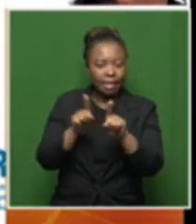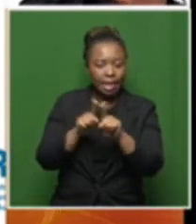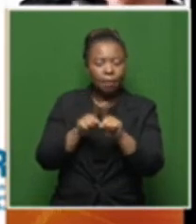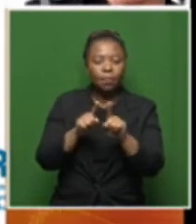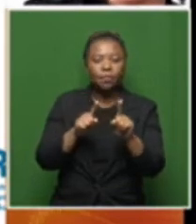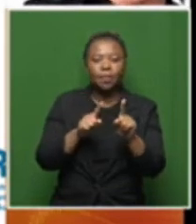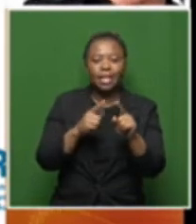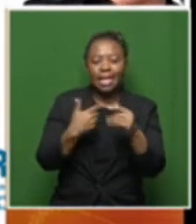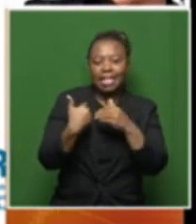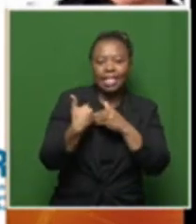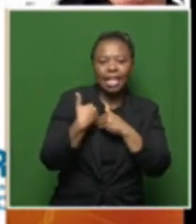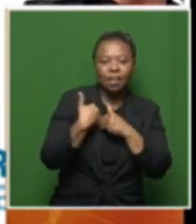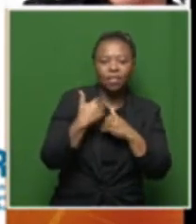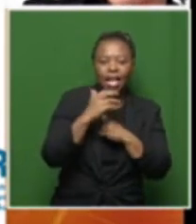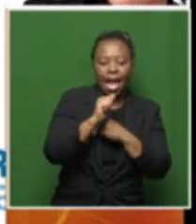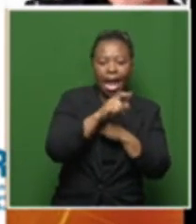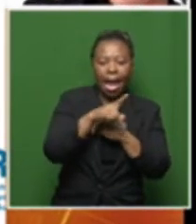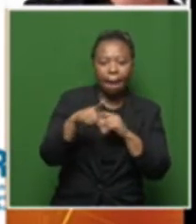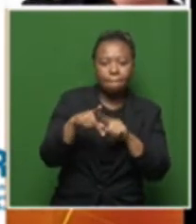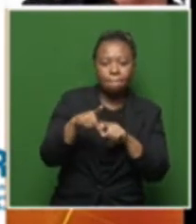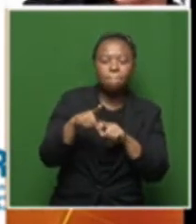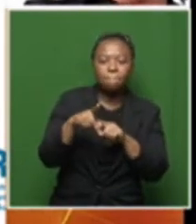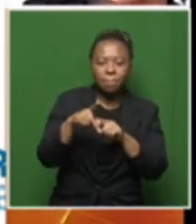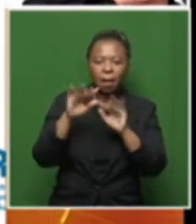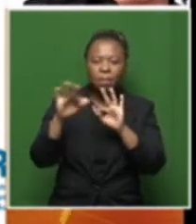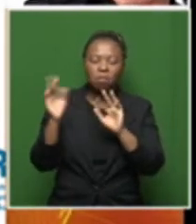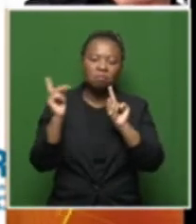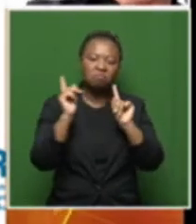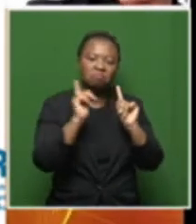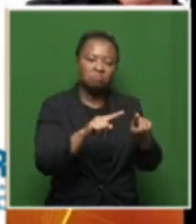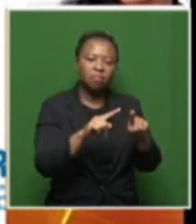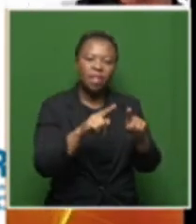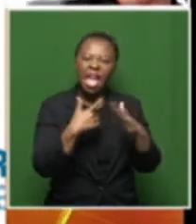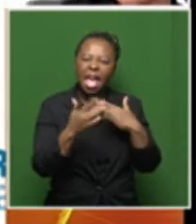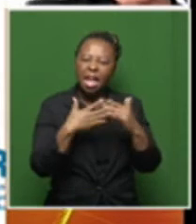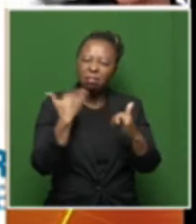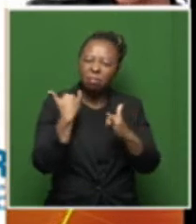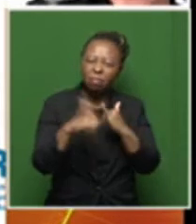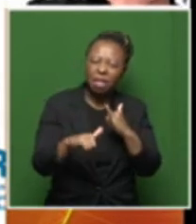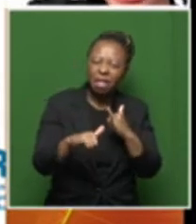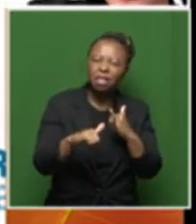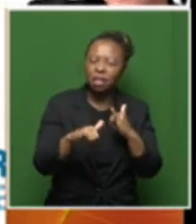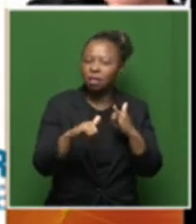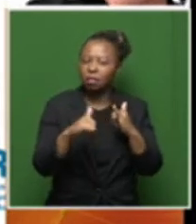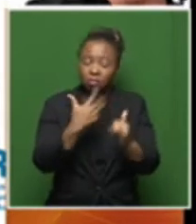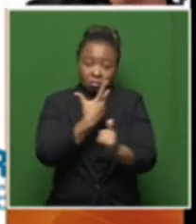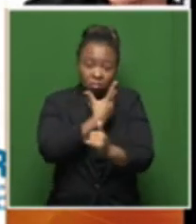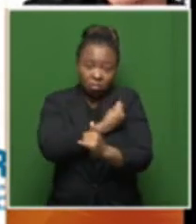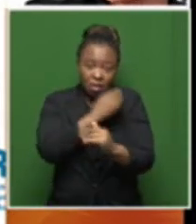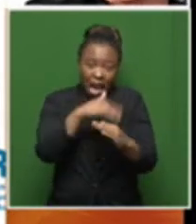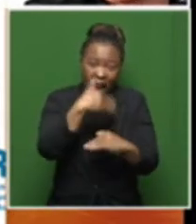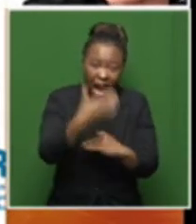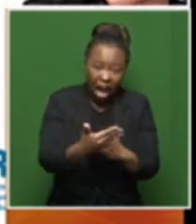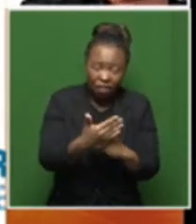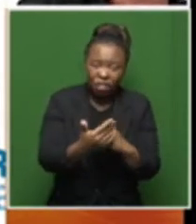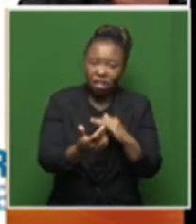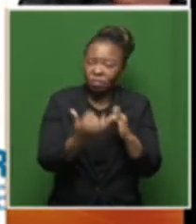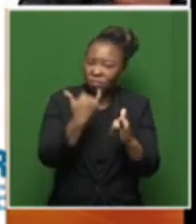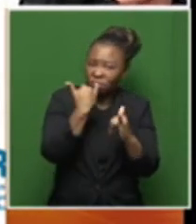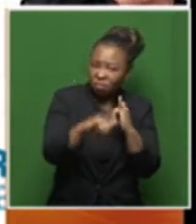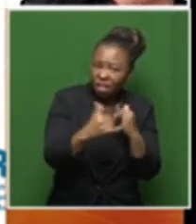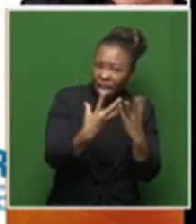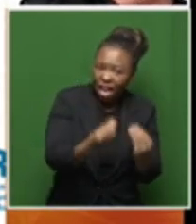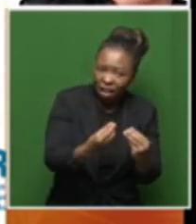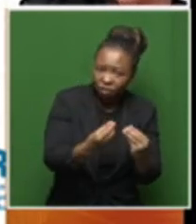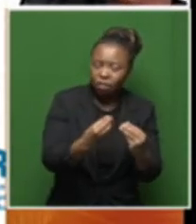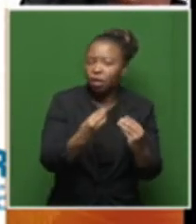app, wherein we're getting feedback on any adverse effects following immunization or adverse effects of